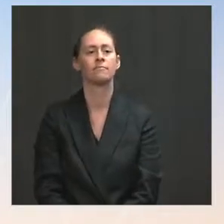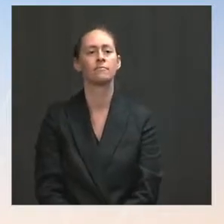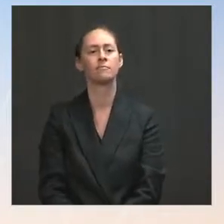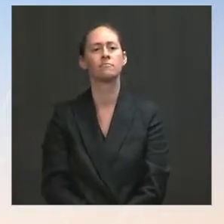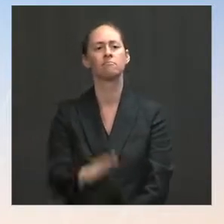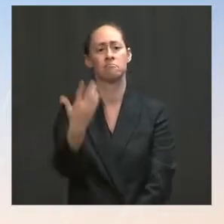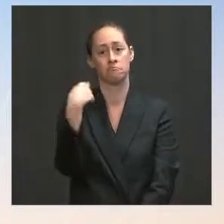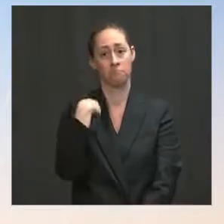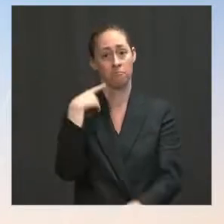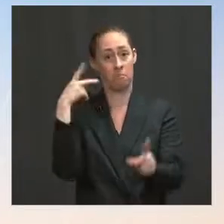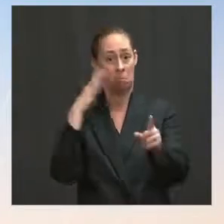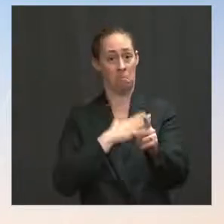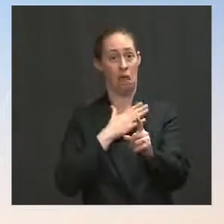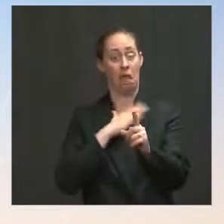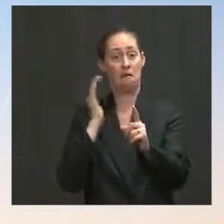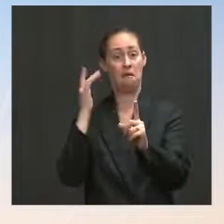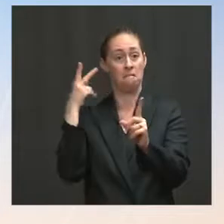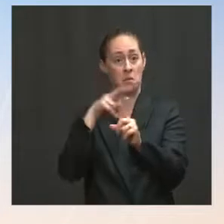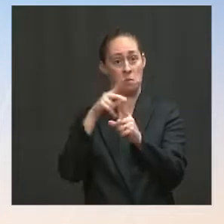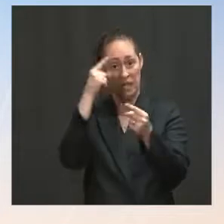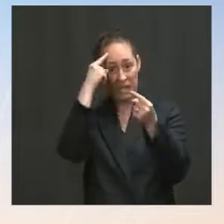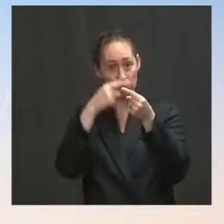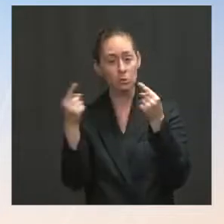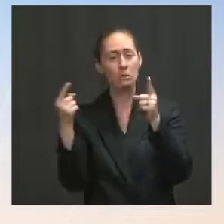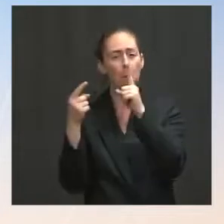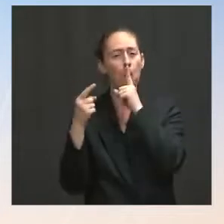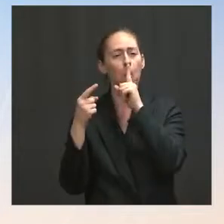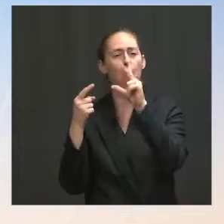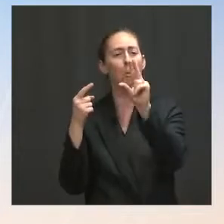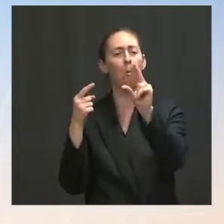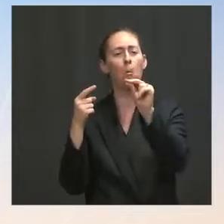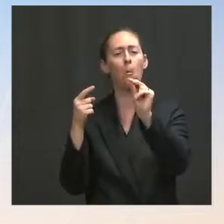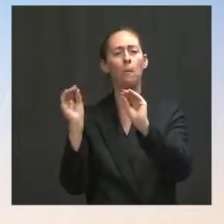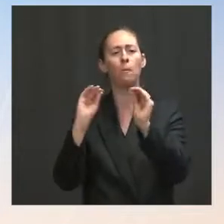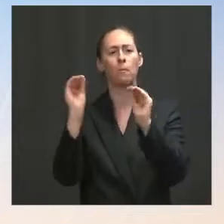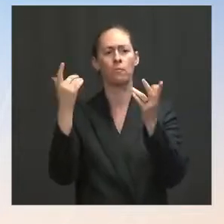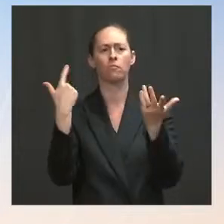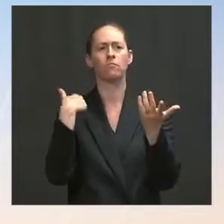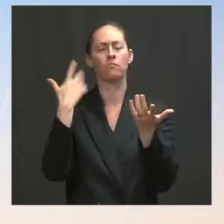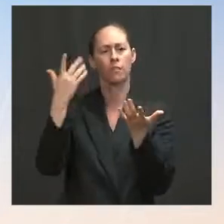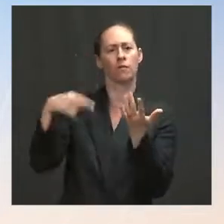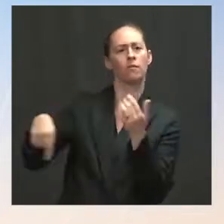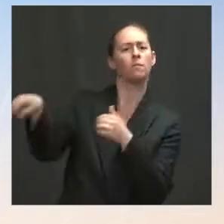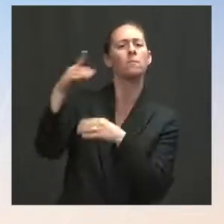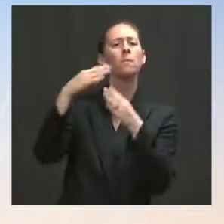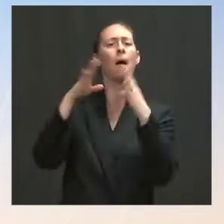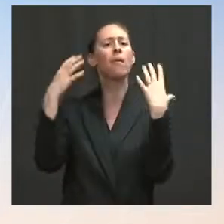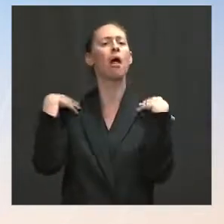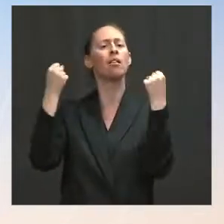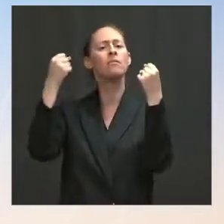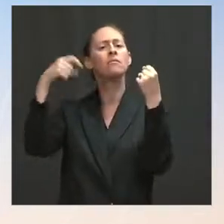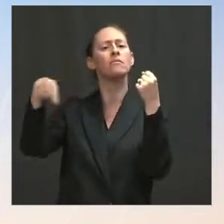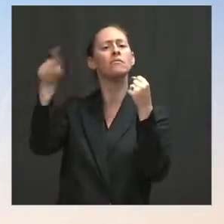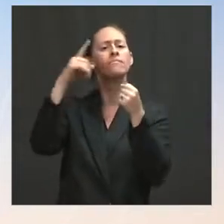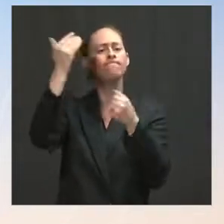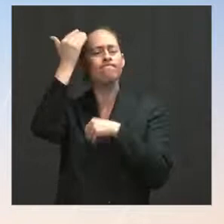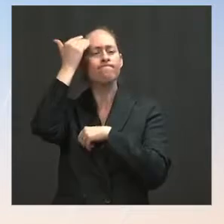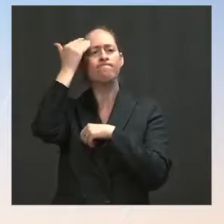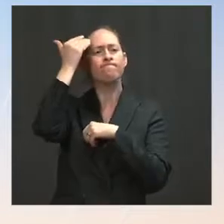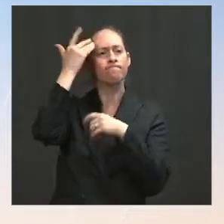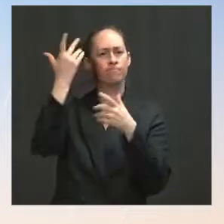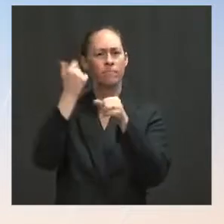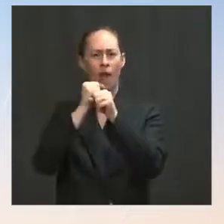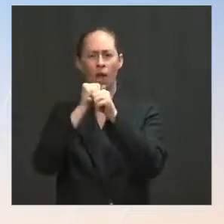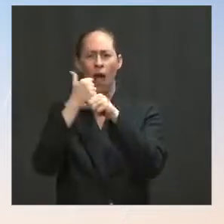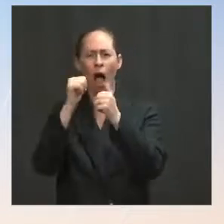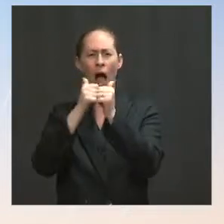disagreement per se, but we provide public health information and make determinations based on a large swath of